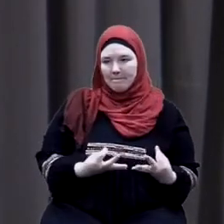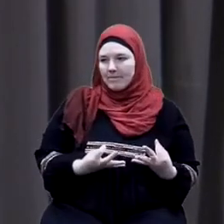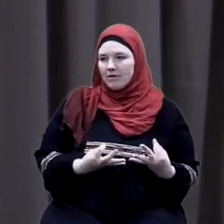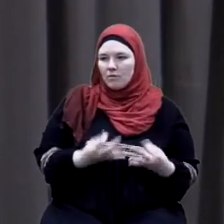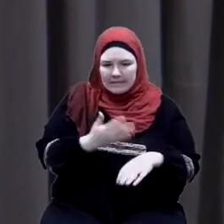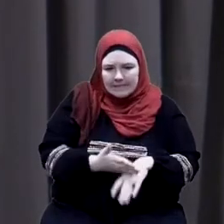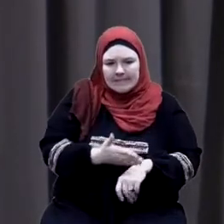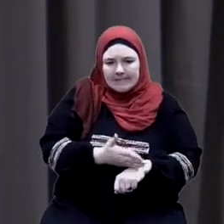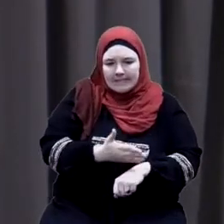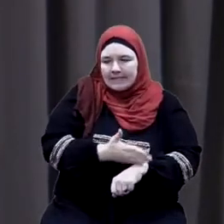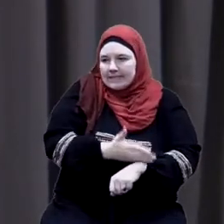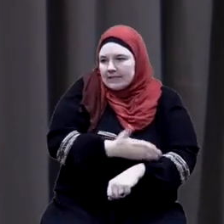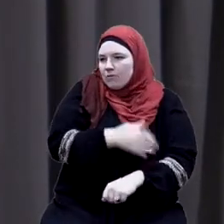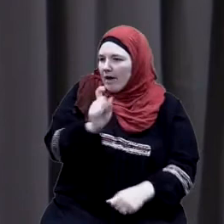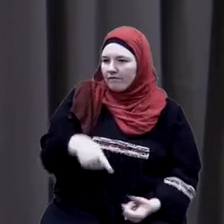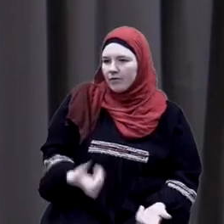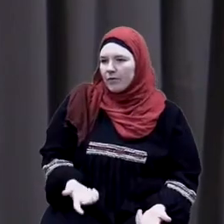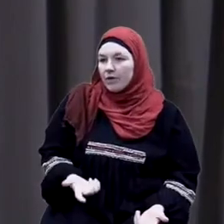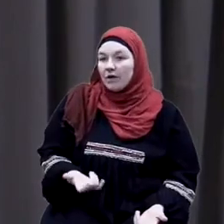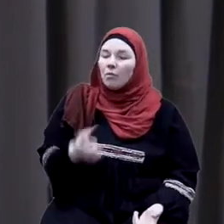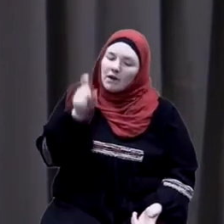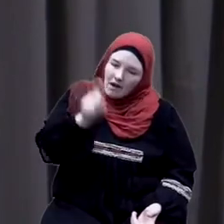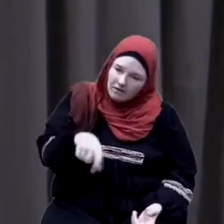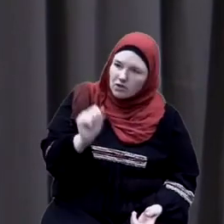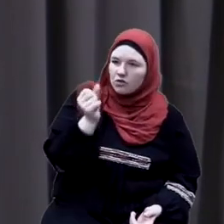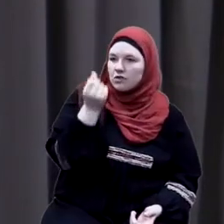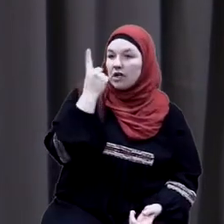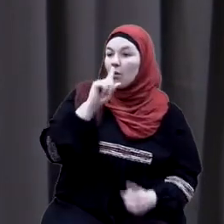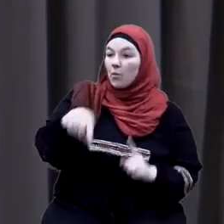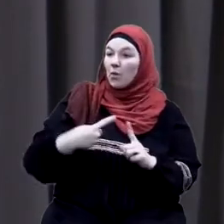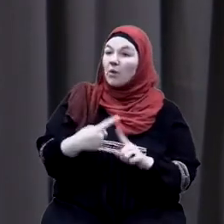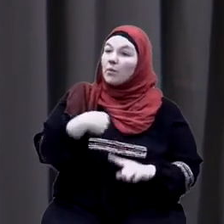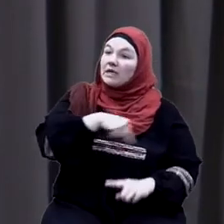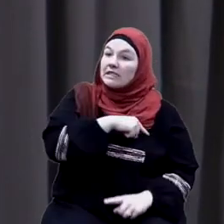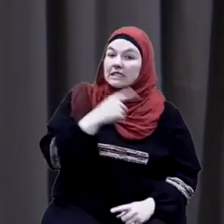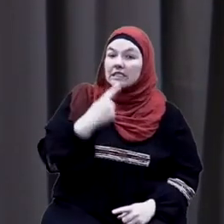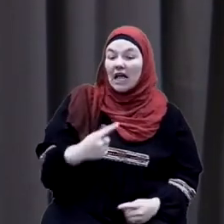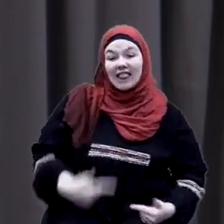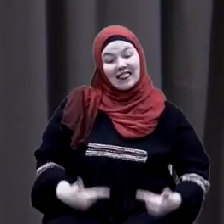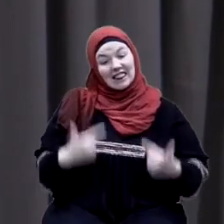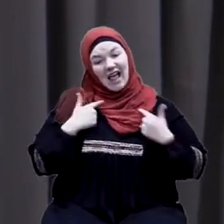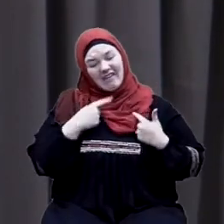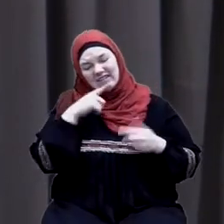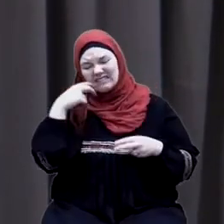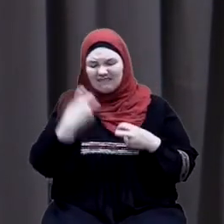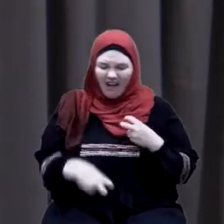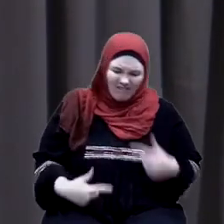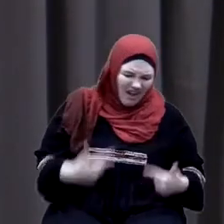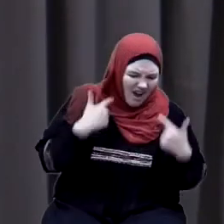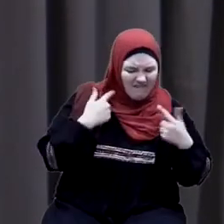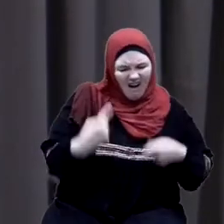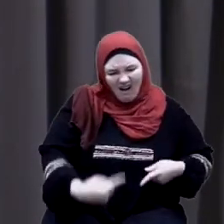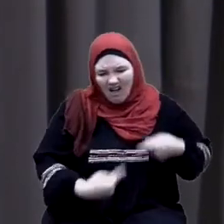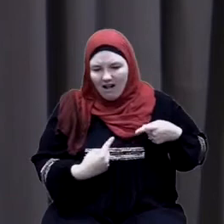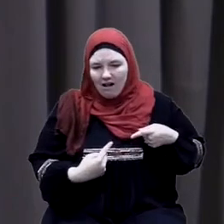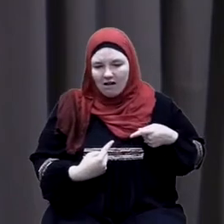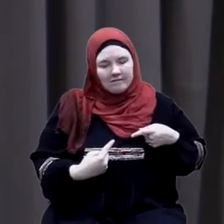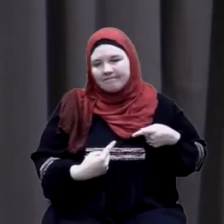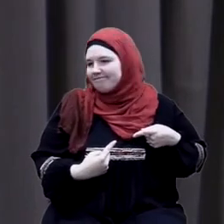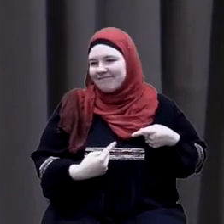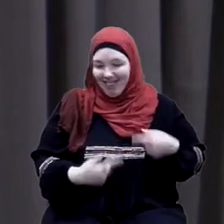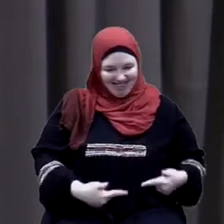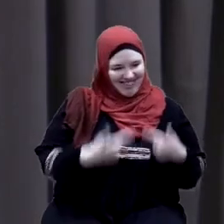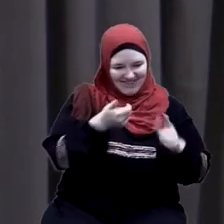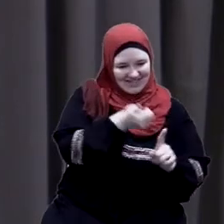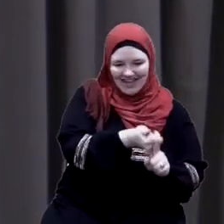need to understand that when we say life is difficult, it is us who are